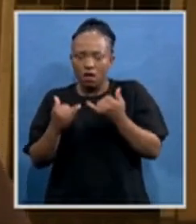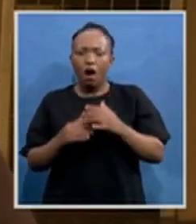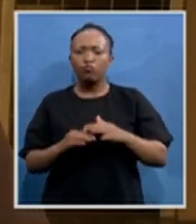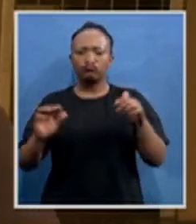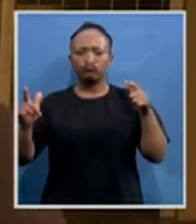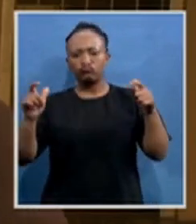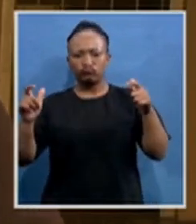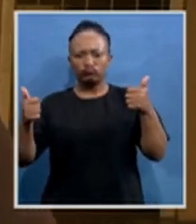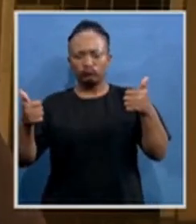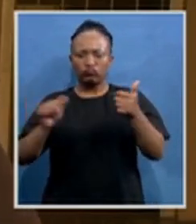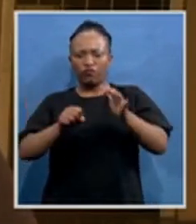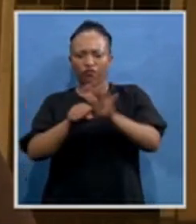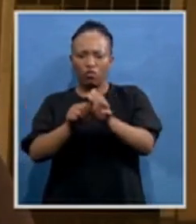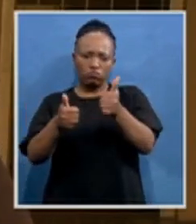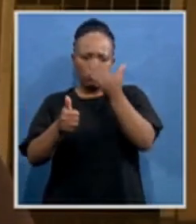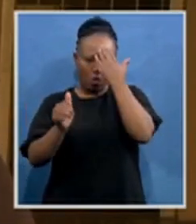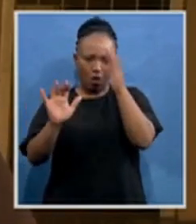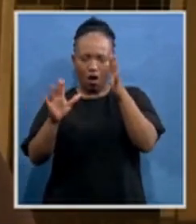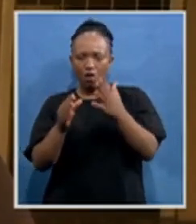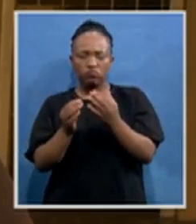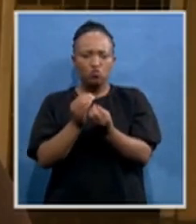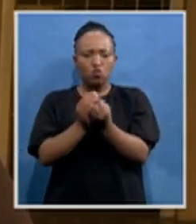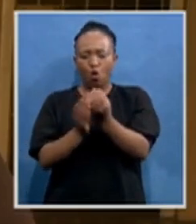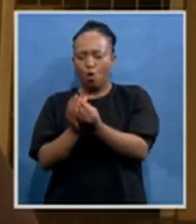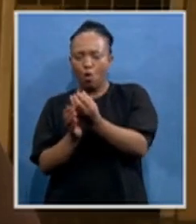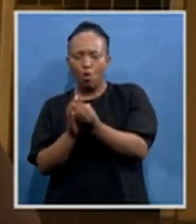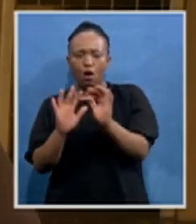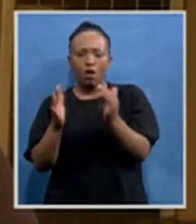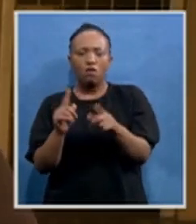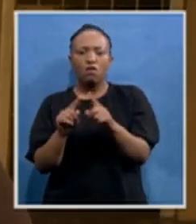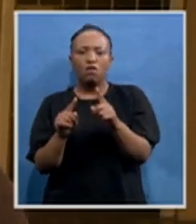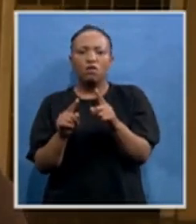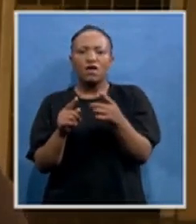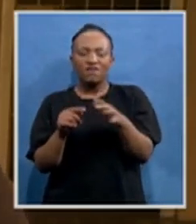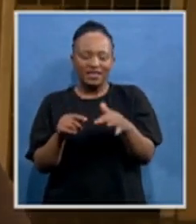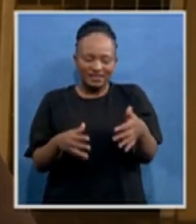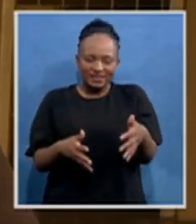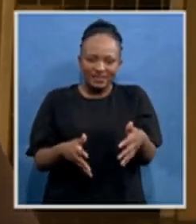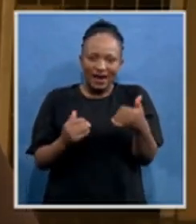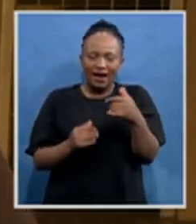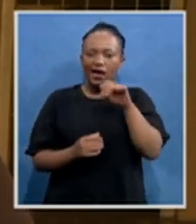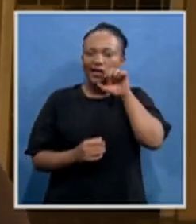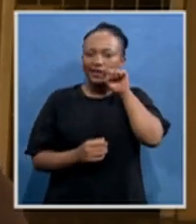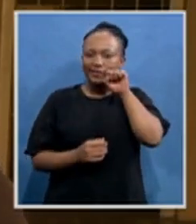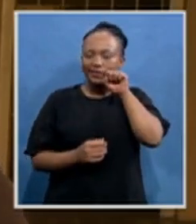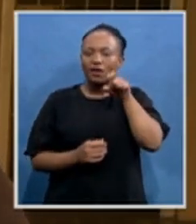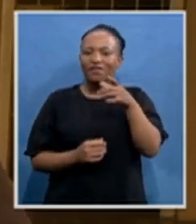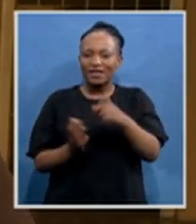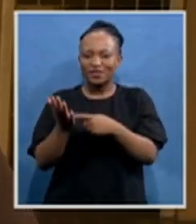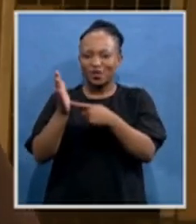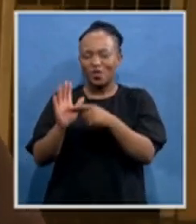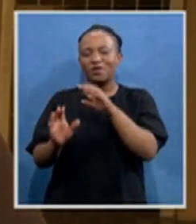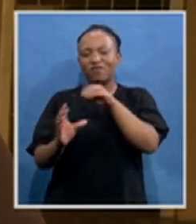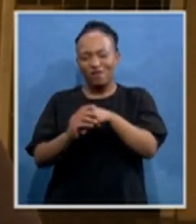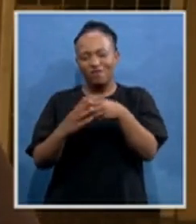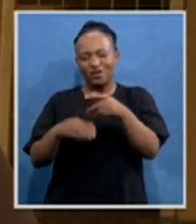vegetable gardens, that he even dug up a few of the carrots for us that he was involved in planting there. So there's crucial skills that are